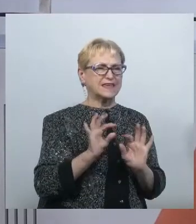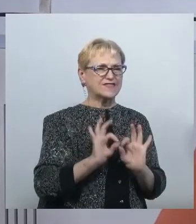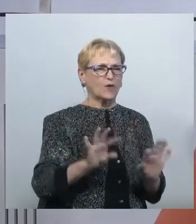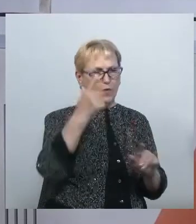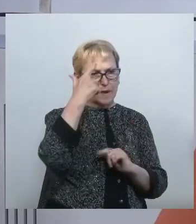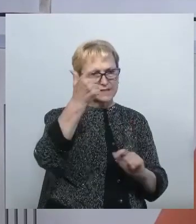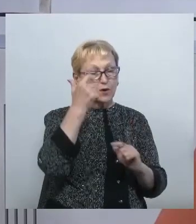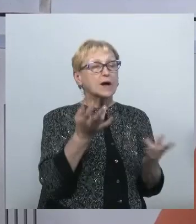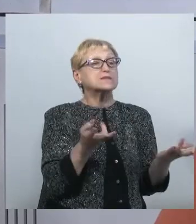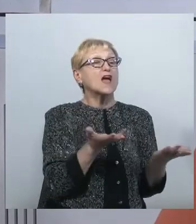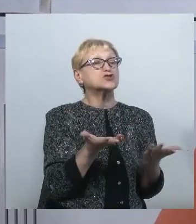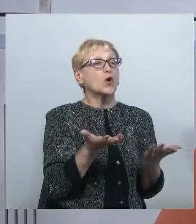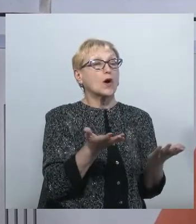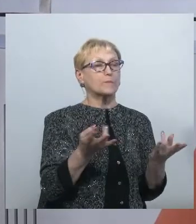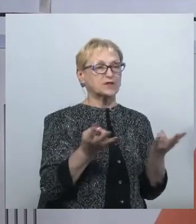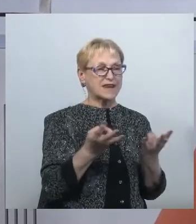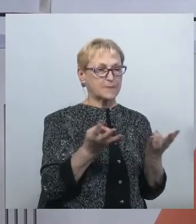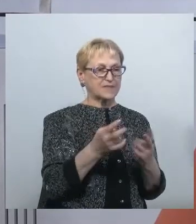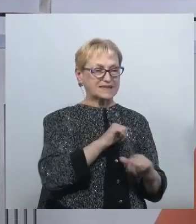by answering the question so